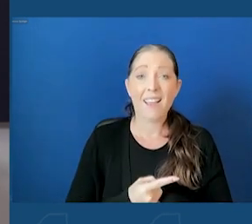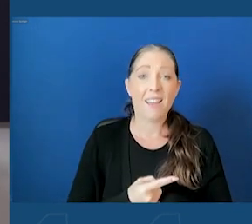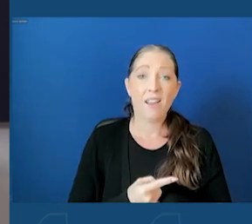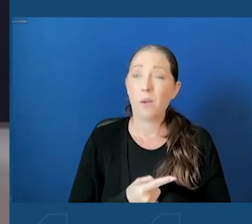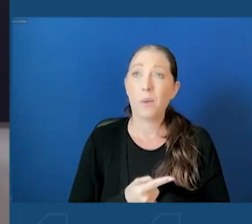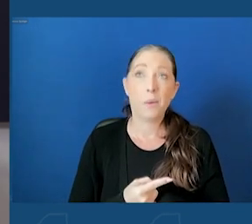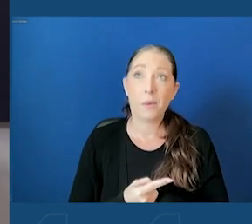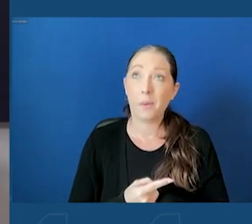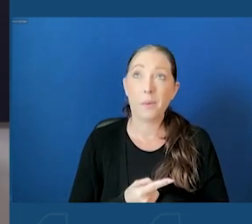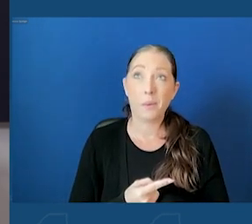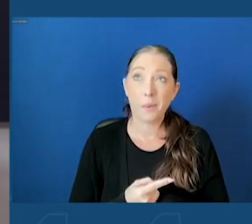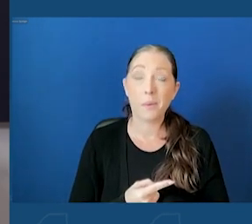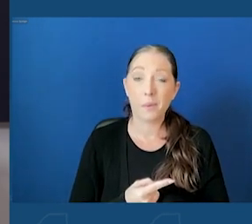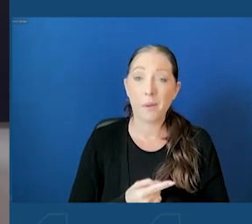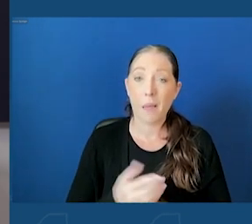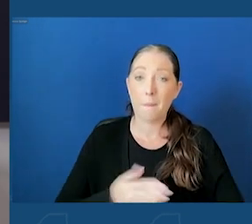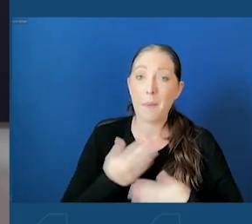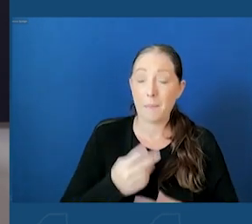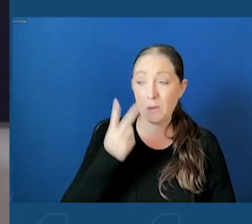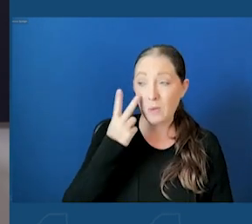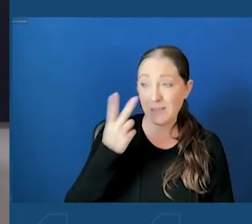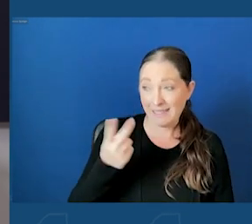I was able to see as a reality.